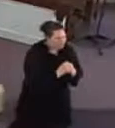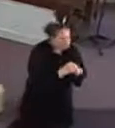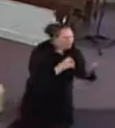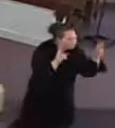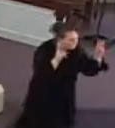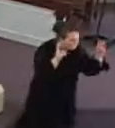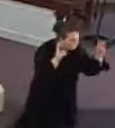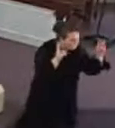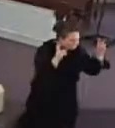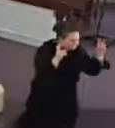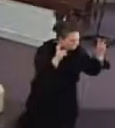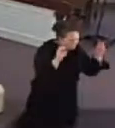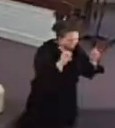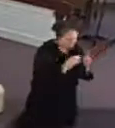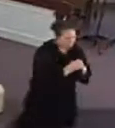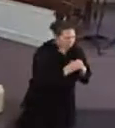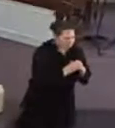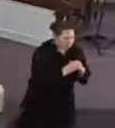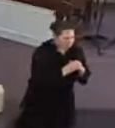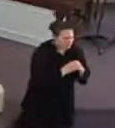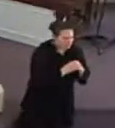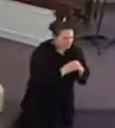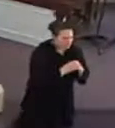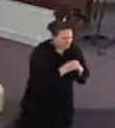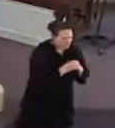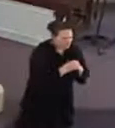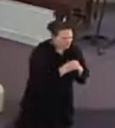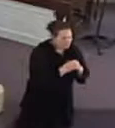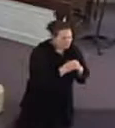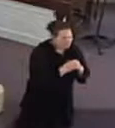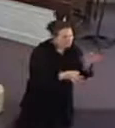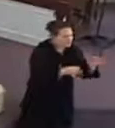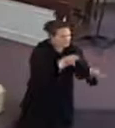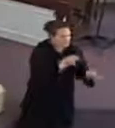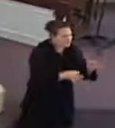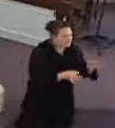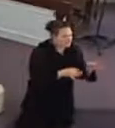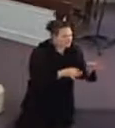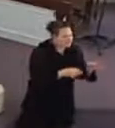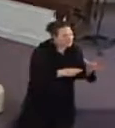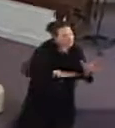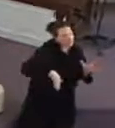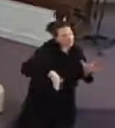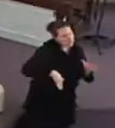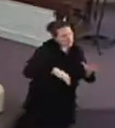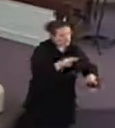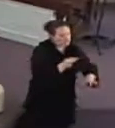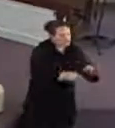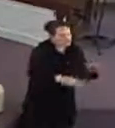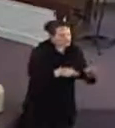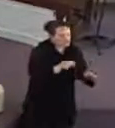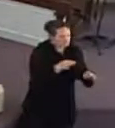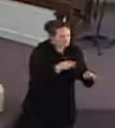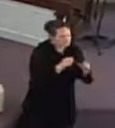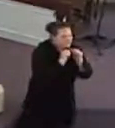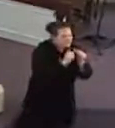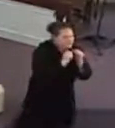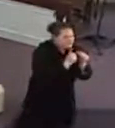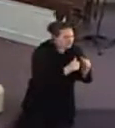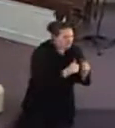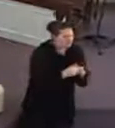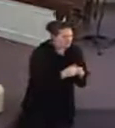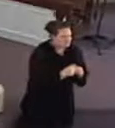coined a phrase here. It was entitled, Justice Delayed is Justice Denied. In those days, the ideal of a